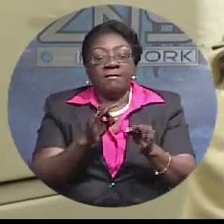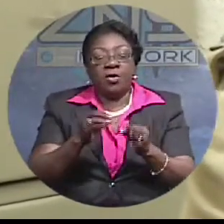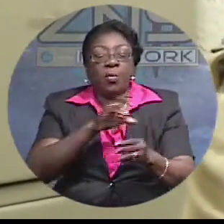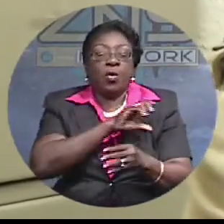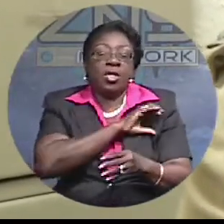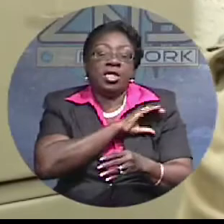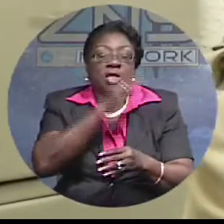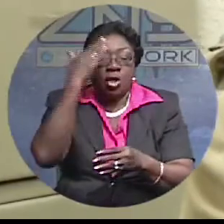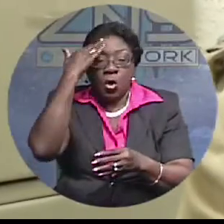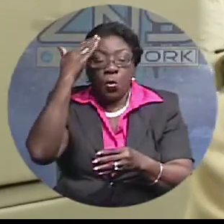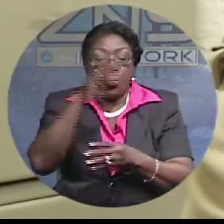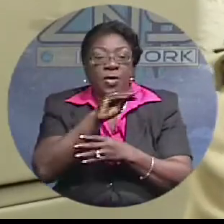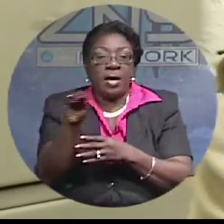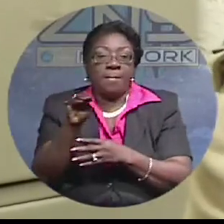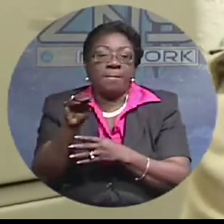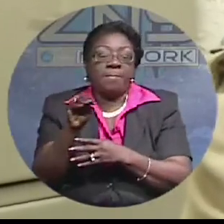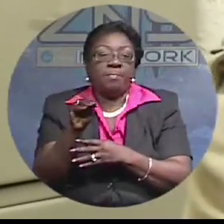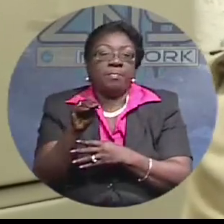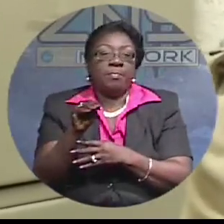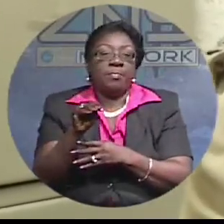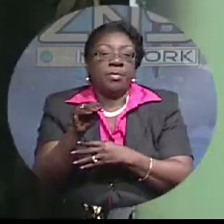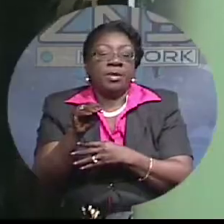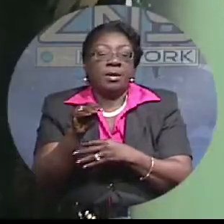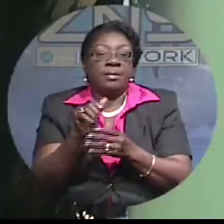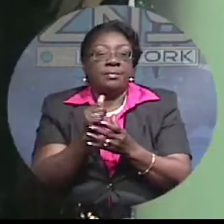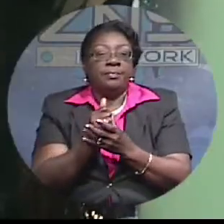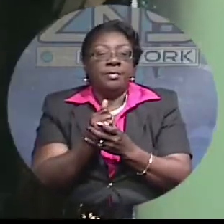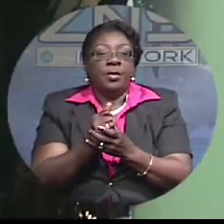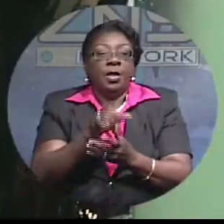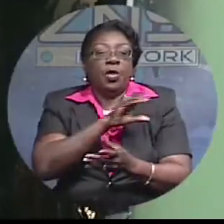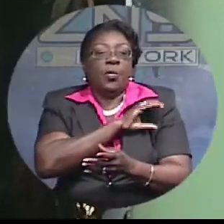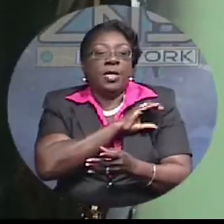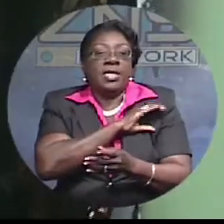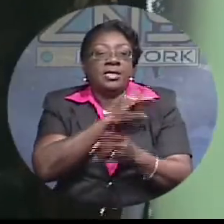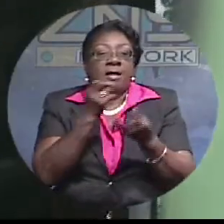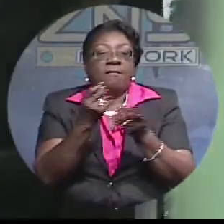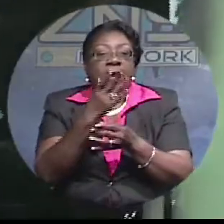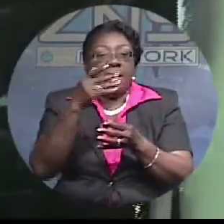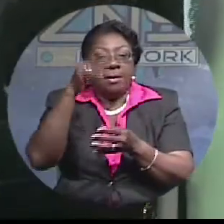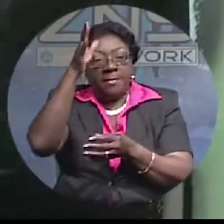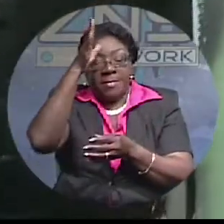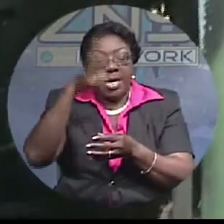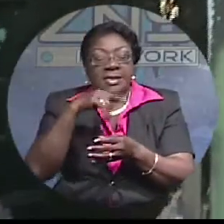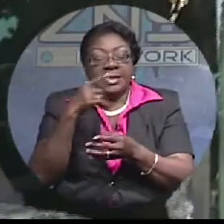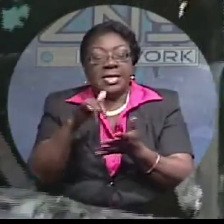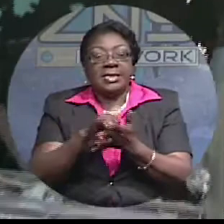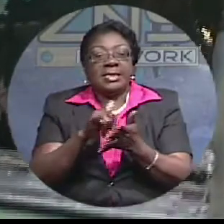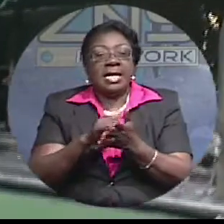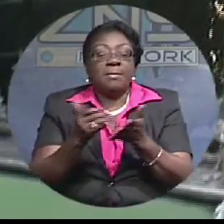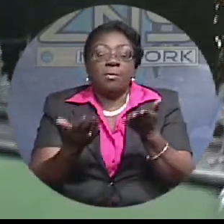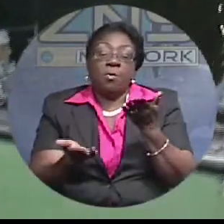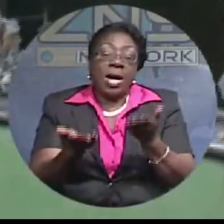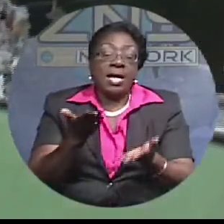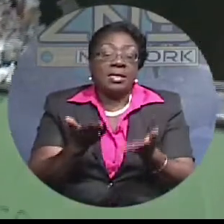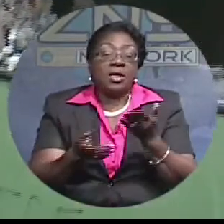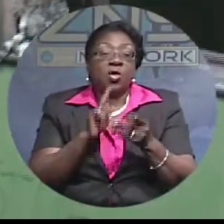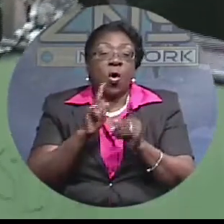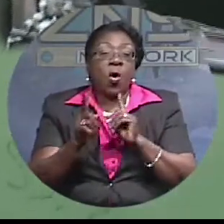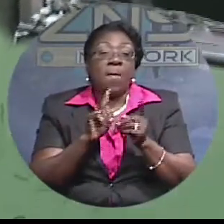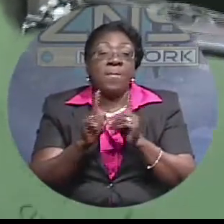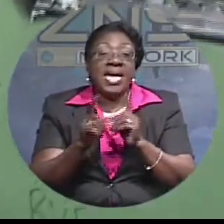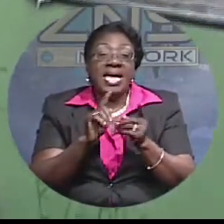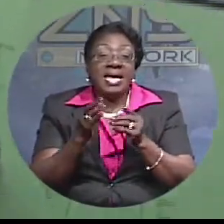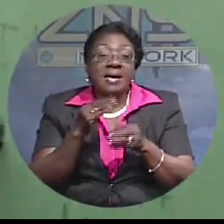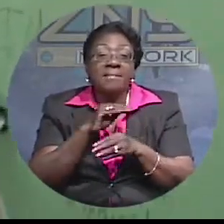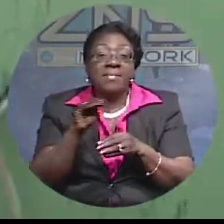known to the police, then we'll be in a position to say that. The police fire chief acknowledged that while the rumor mill might be churning about what happened